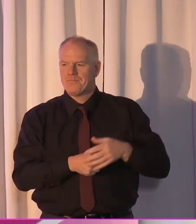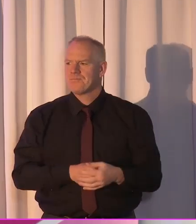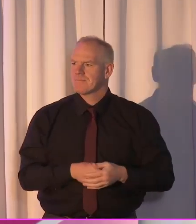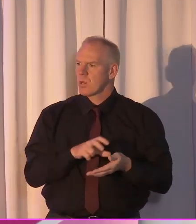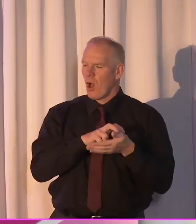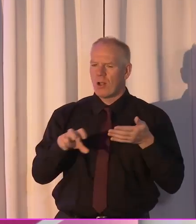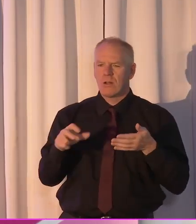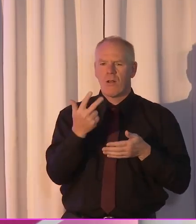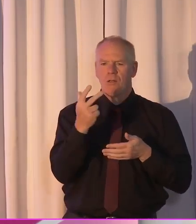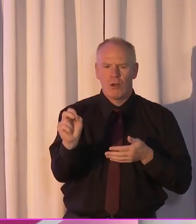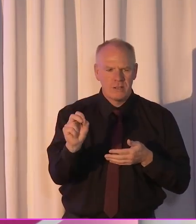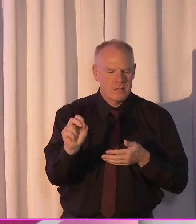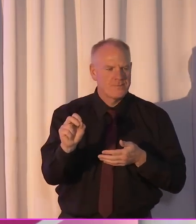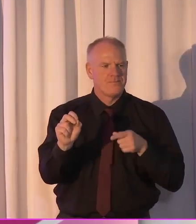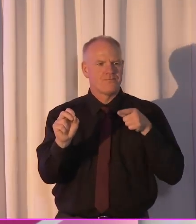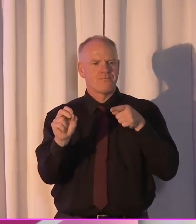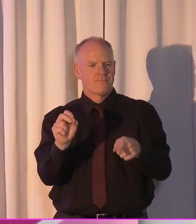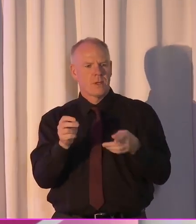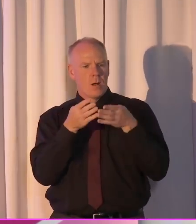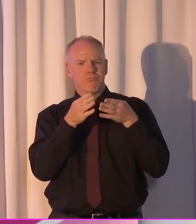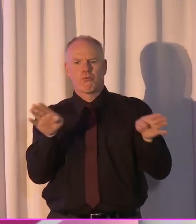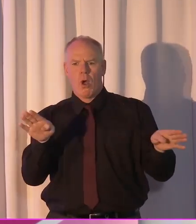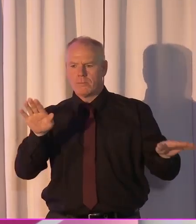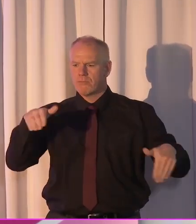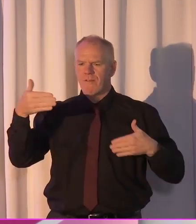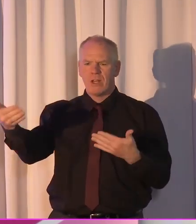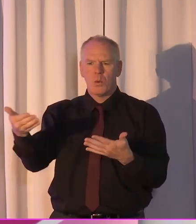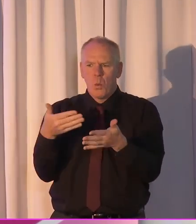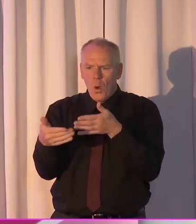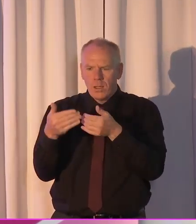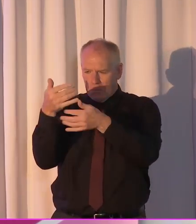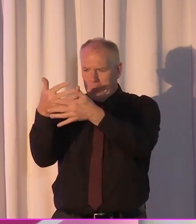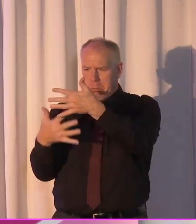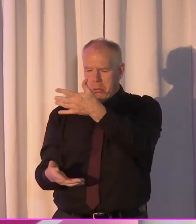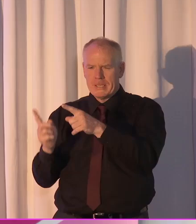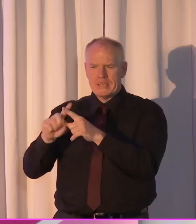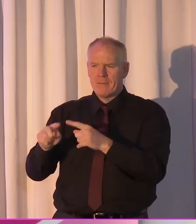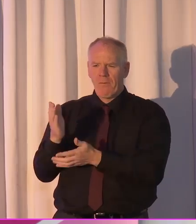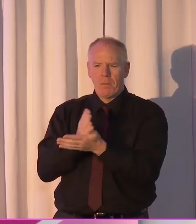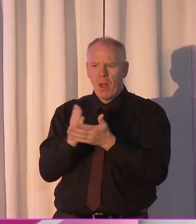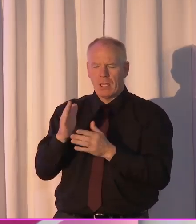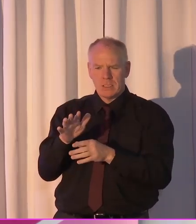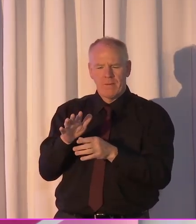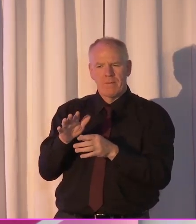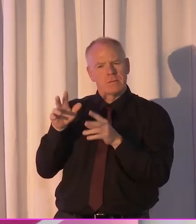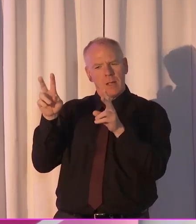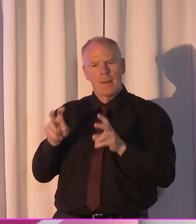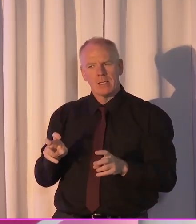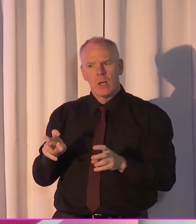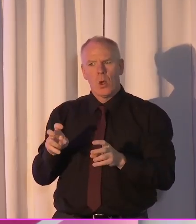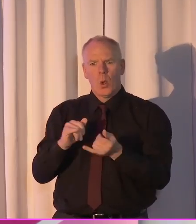Article 30 is a broad provision touching on many areas crucial to the participation of people